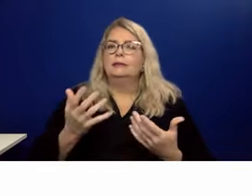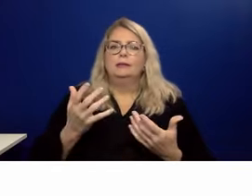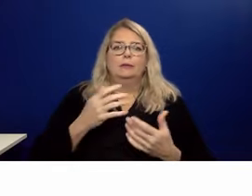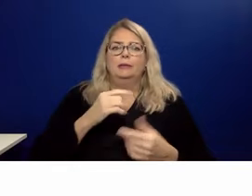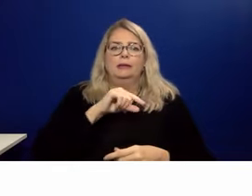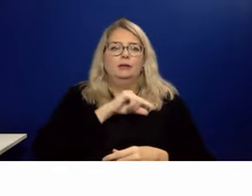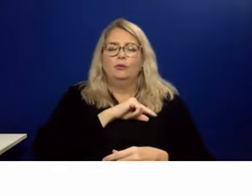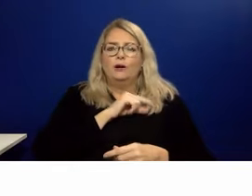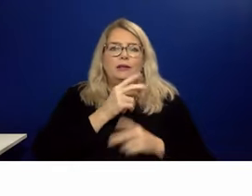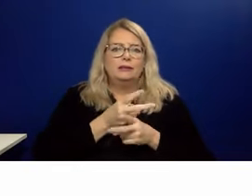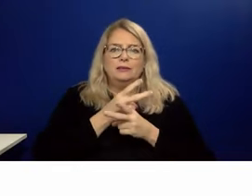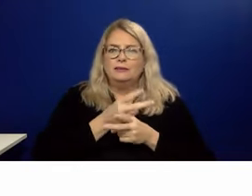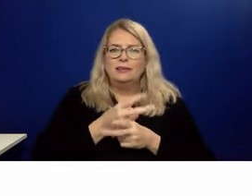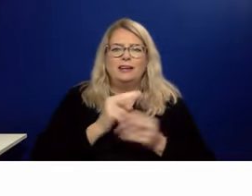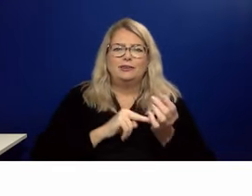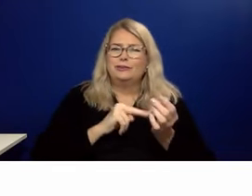essential.